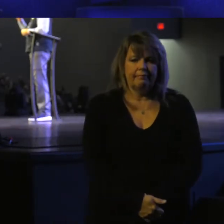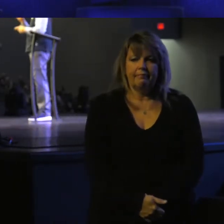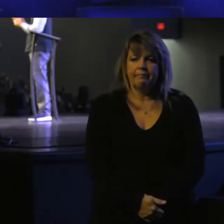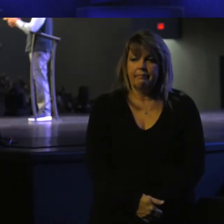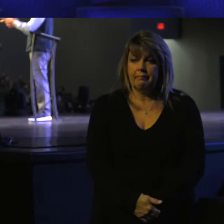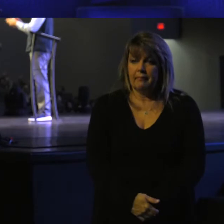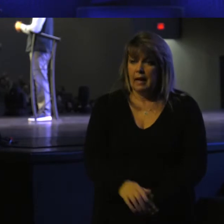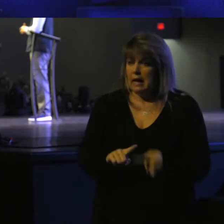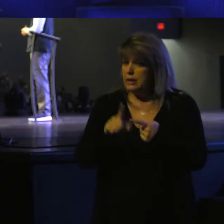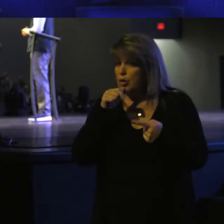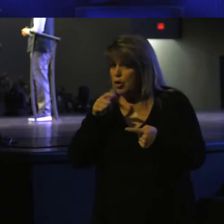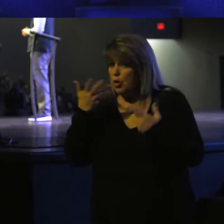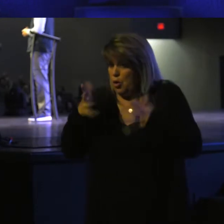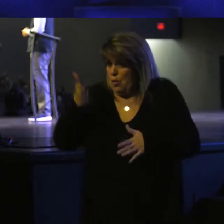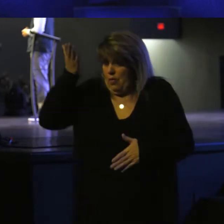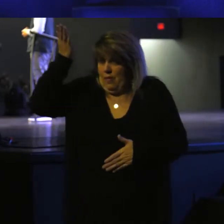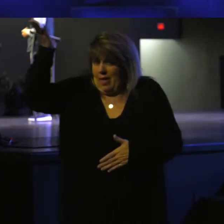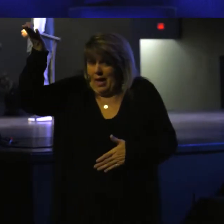Until the who are there,